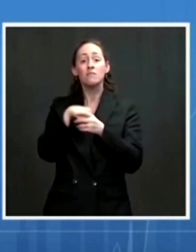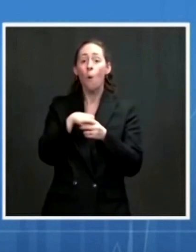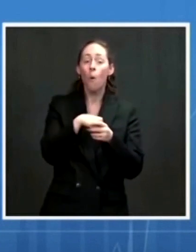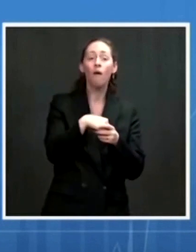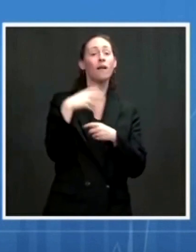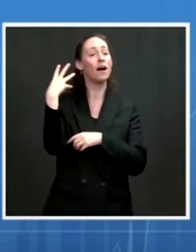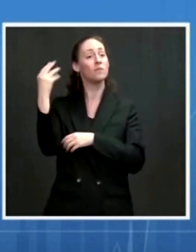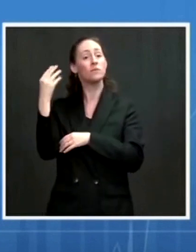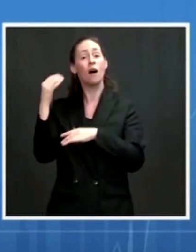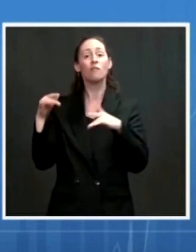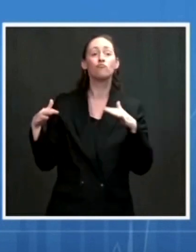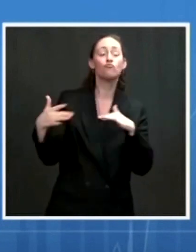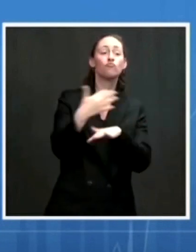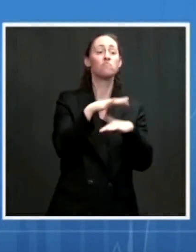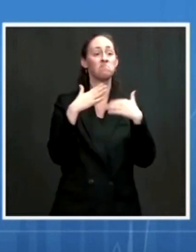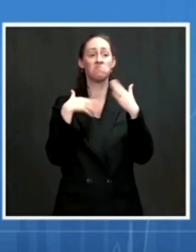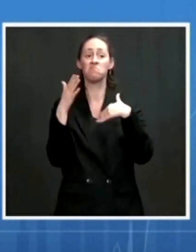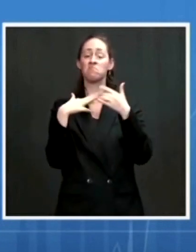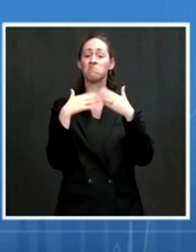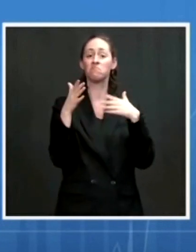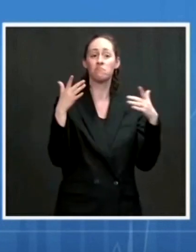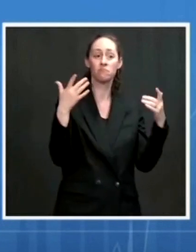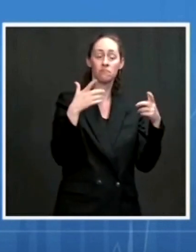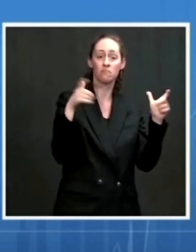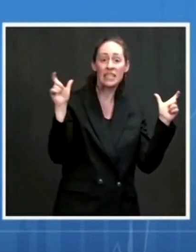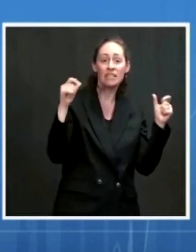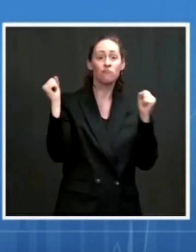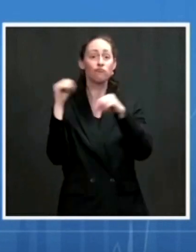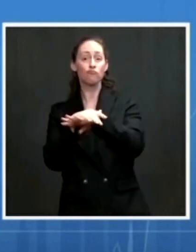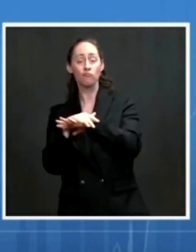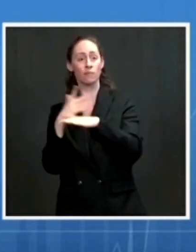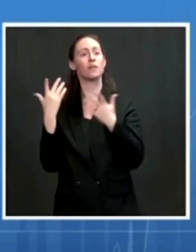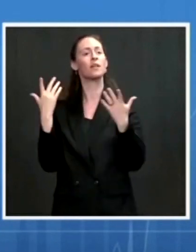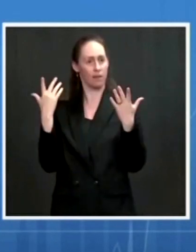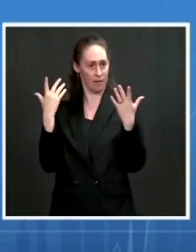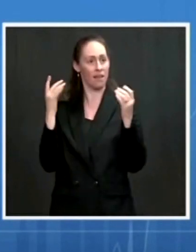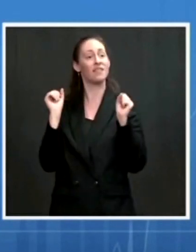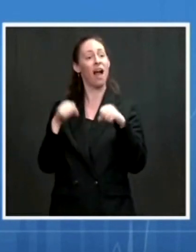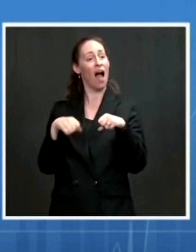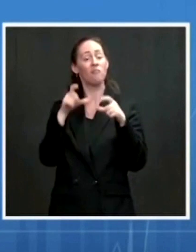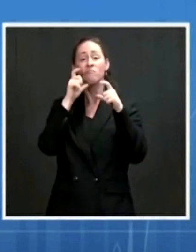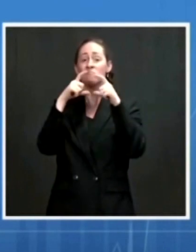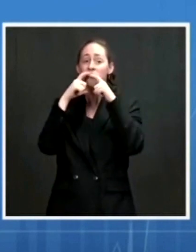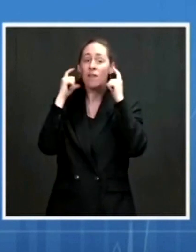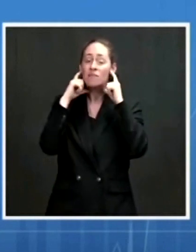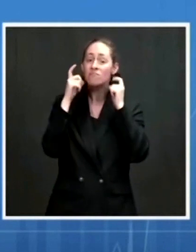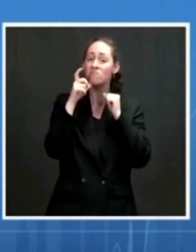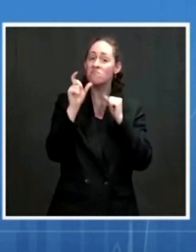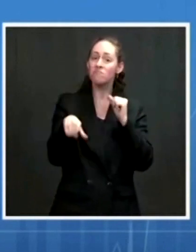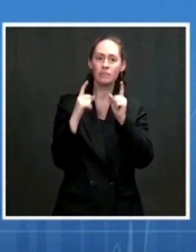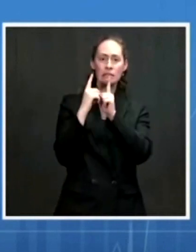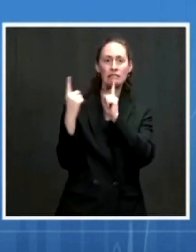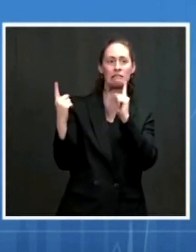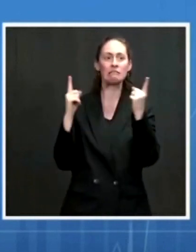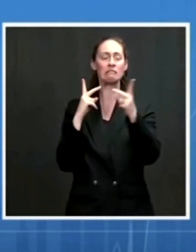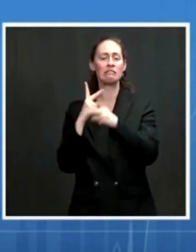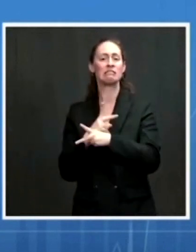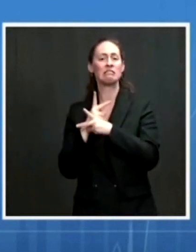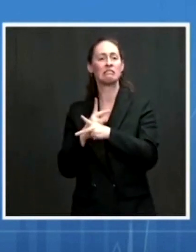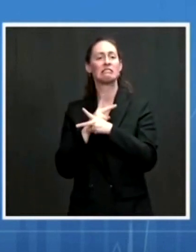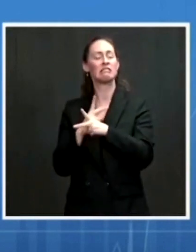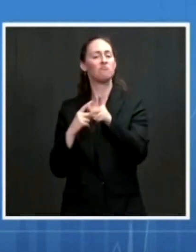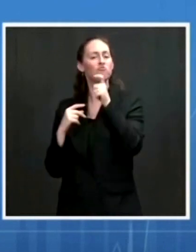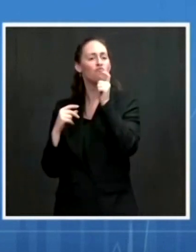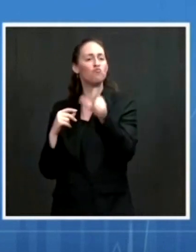large or small, without wearing a mask or physical distancing. If you are fully vaccinated, you can start doing